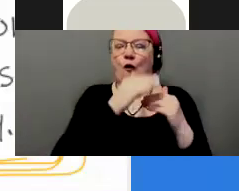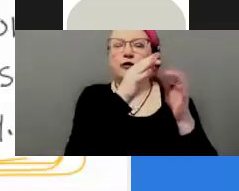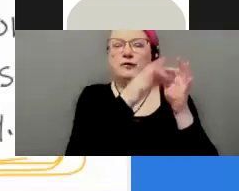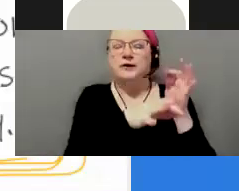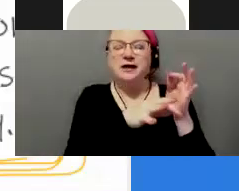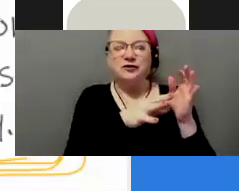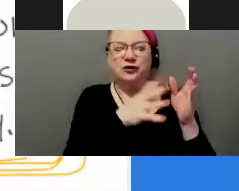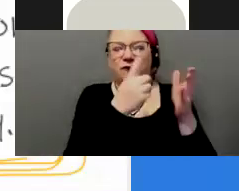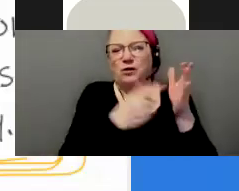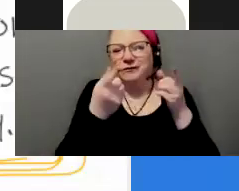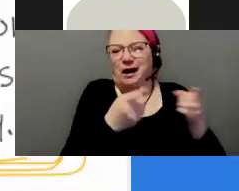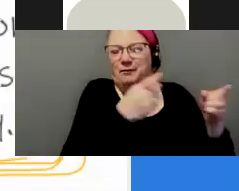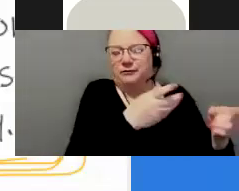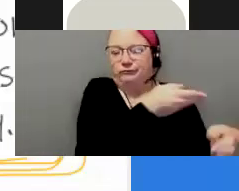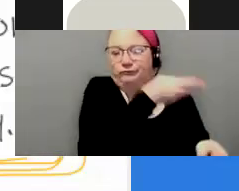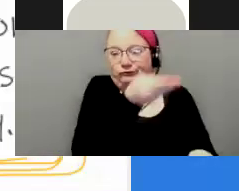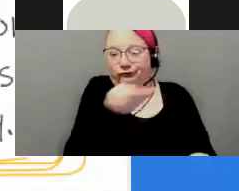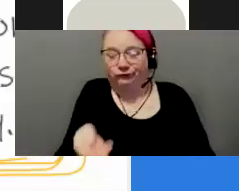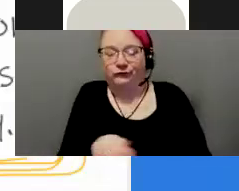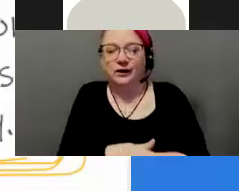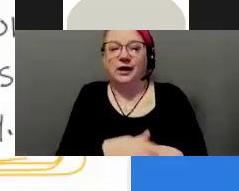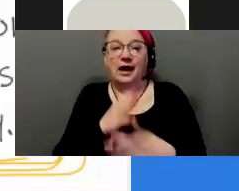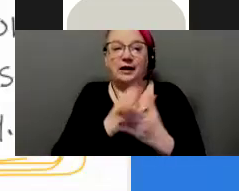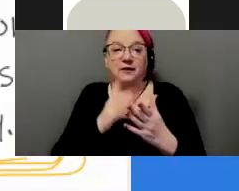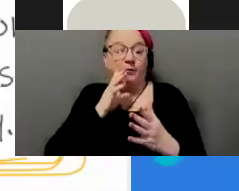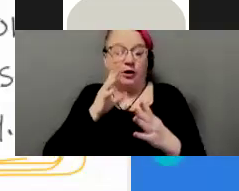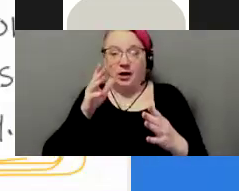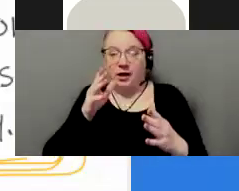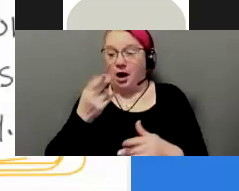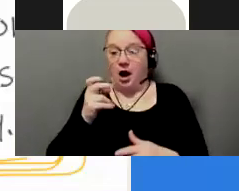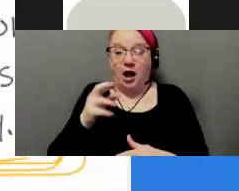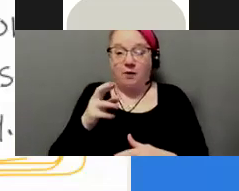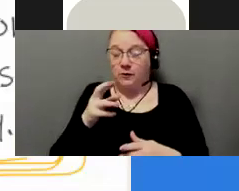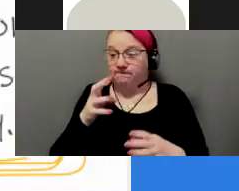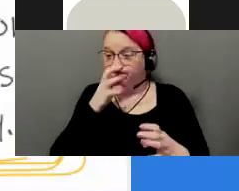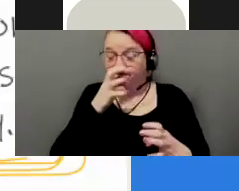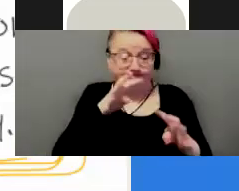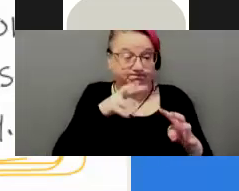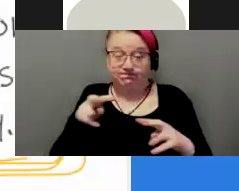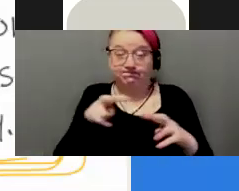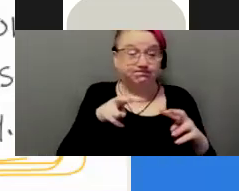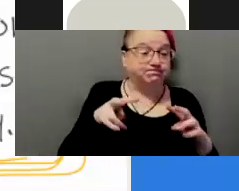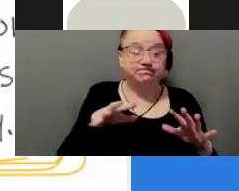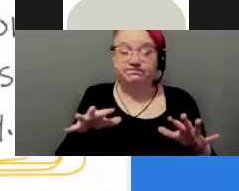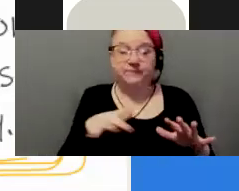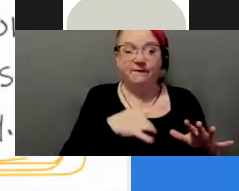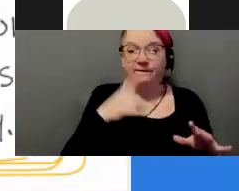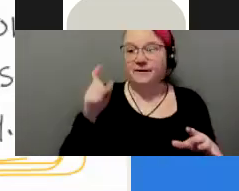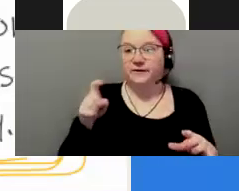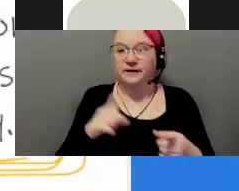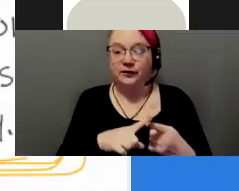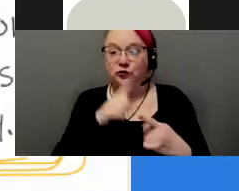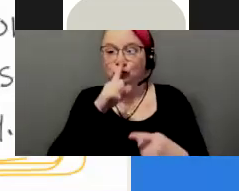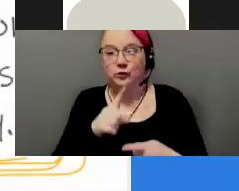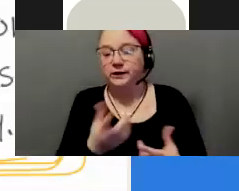And others are hyper vigilant about violence against children in general and and feel the need to